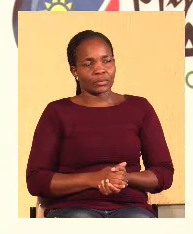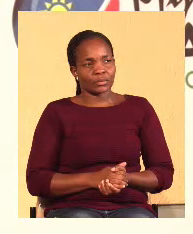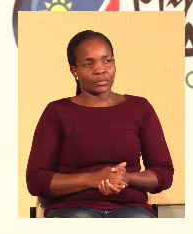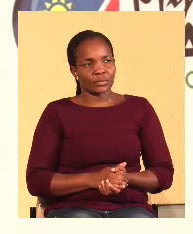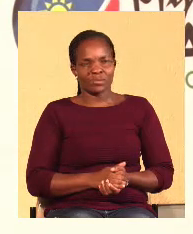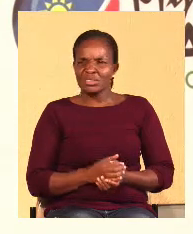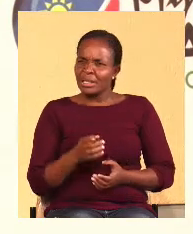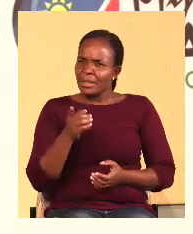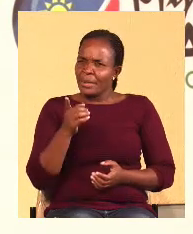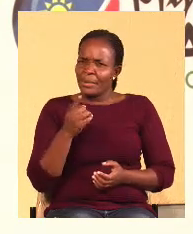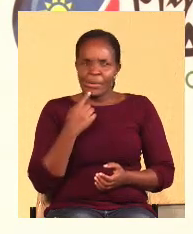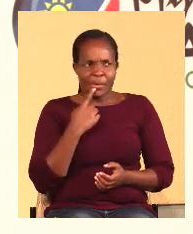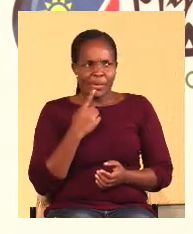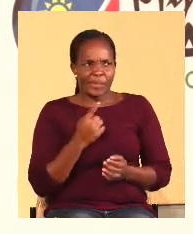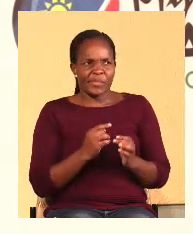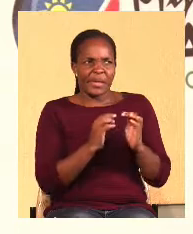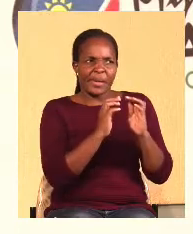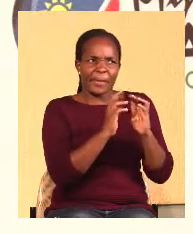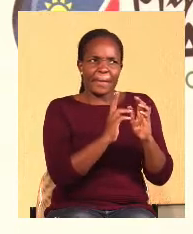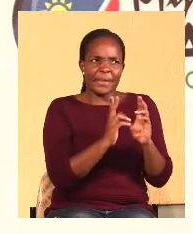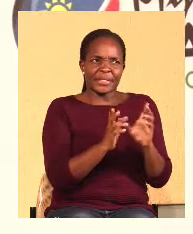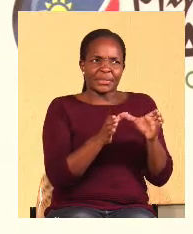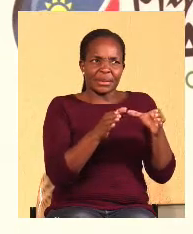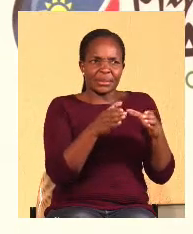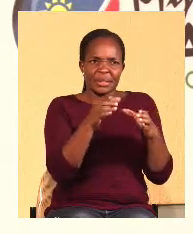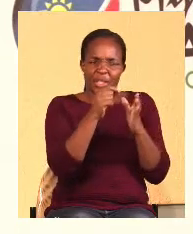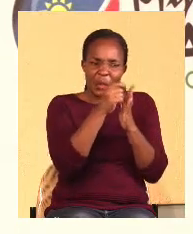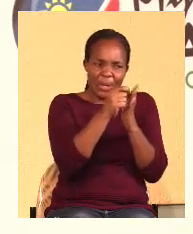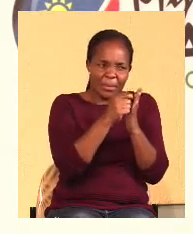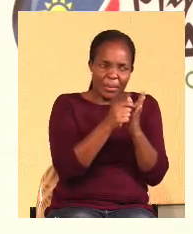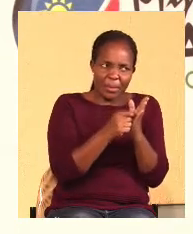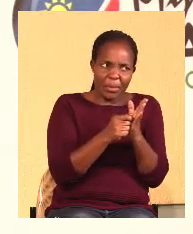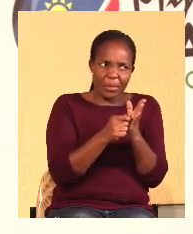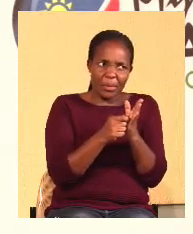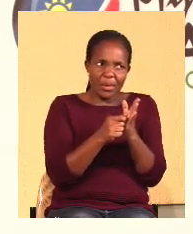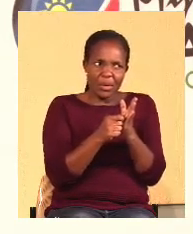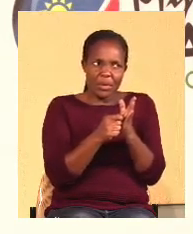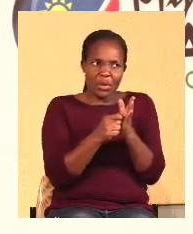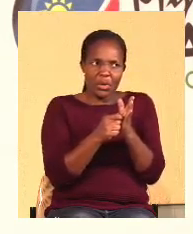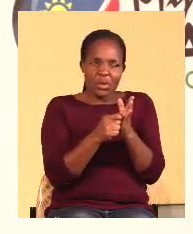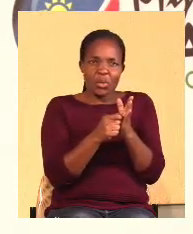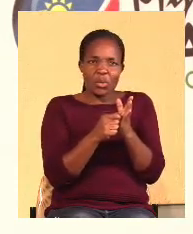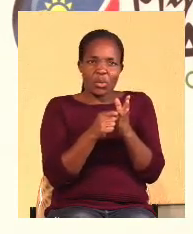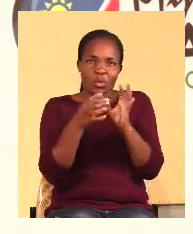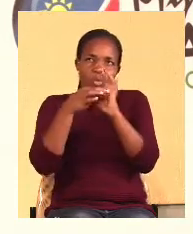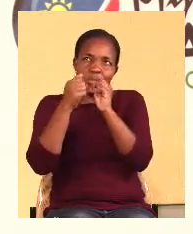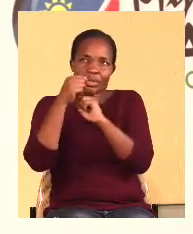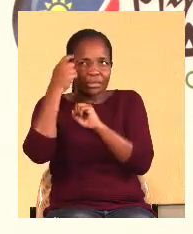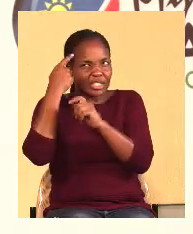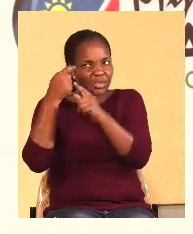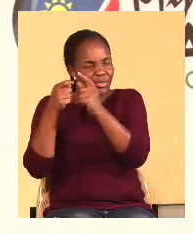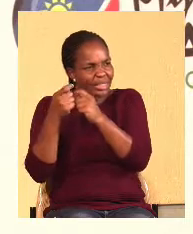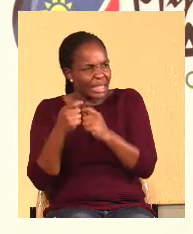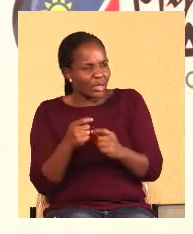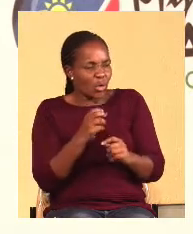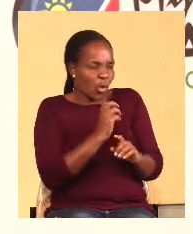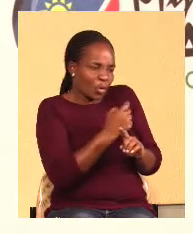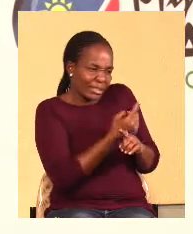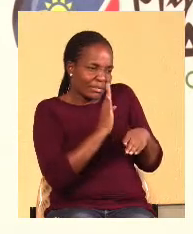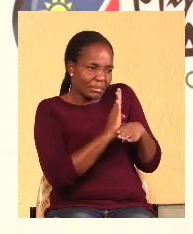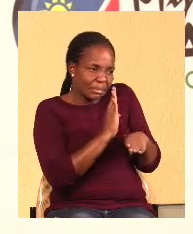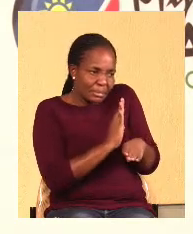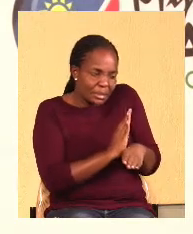familiar whether that's somebody who's already registered with the Ministry of Trade or somebody who's probably a sole trader who's simply doing this on his or her